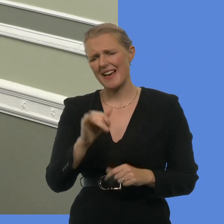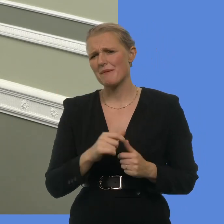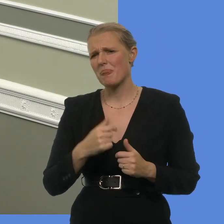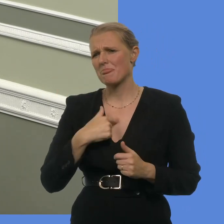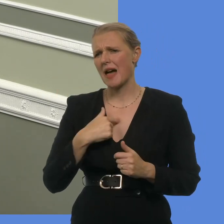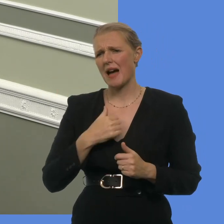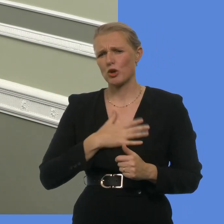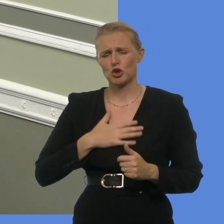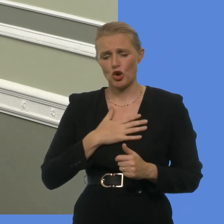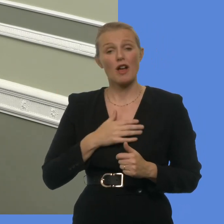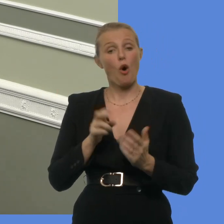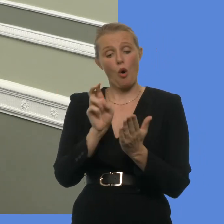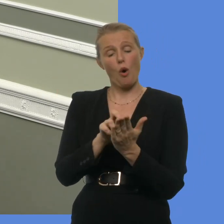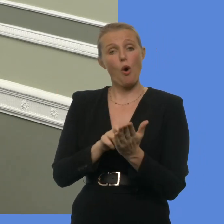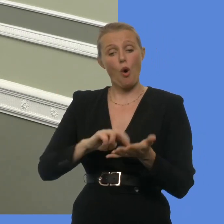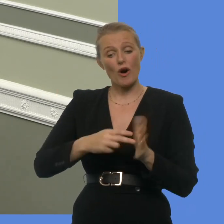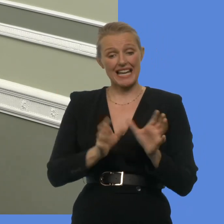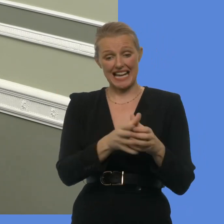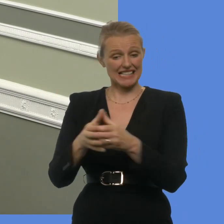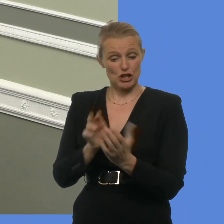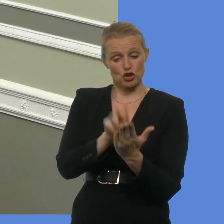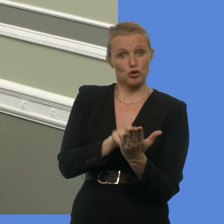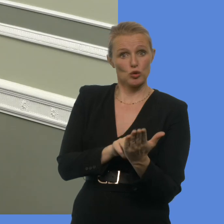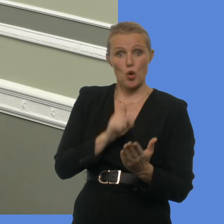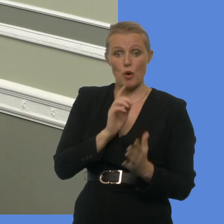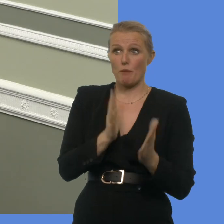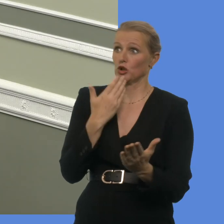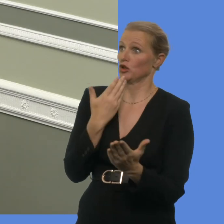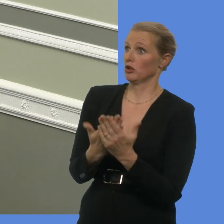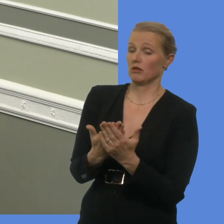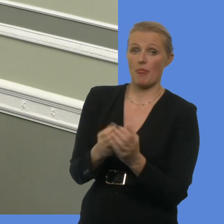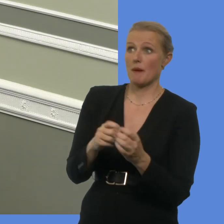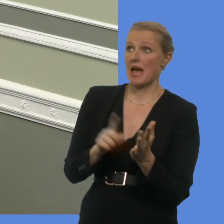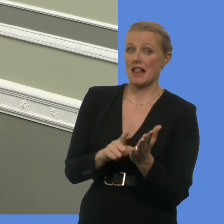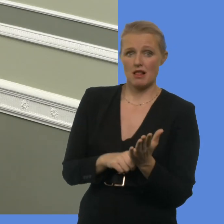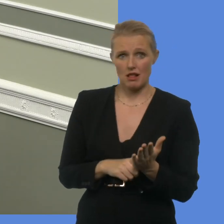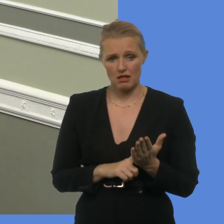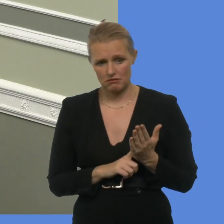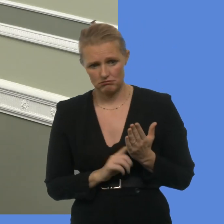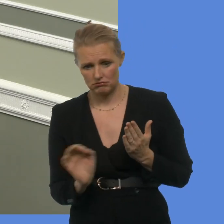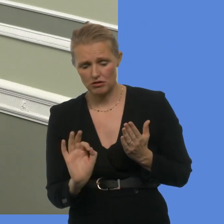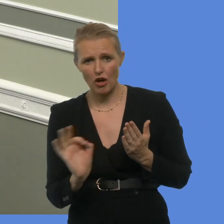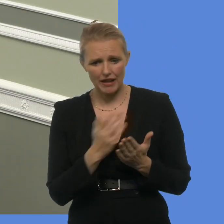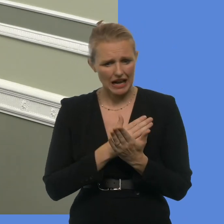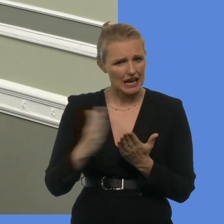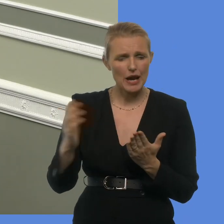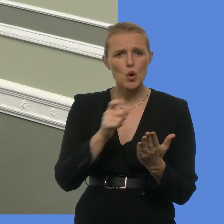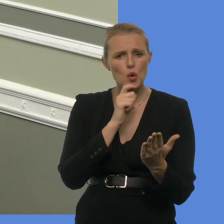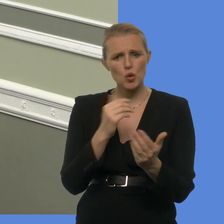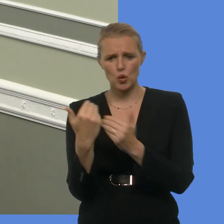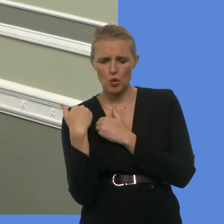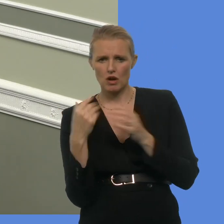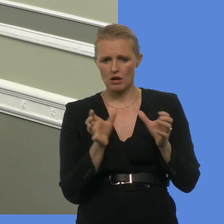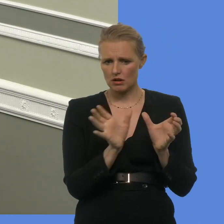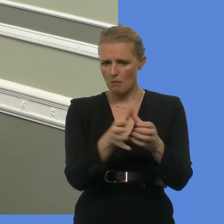Concerned if prescribed organisations aren't actually defined. I think there's reference to all Northern Ireland departments and public bodies,